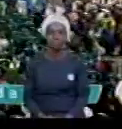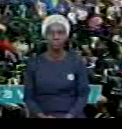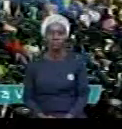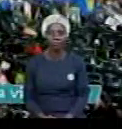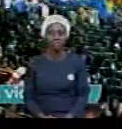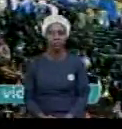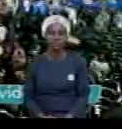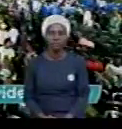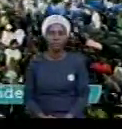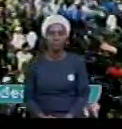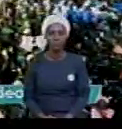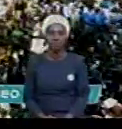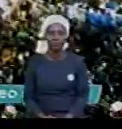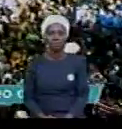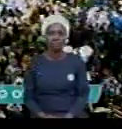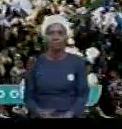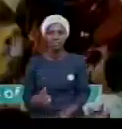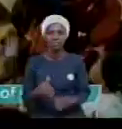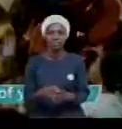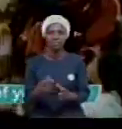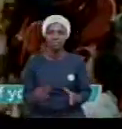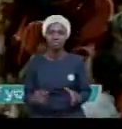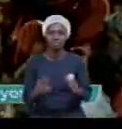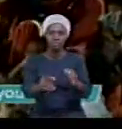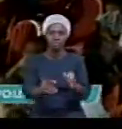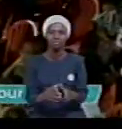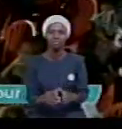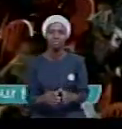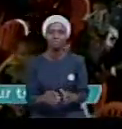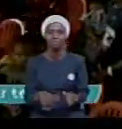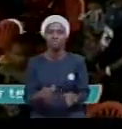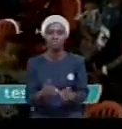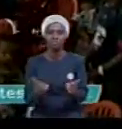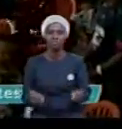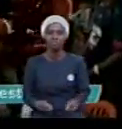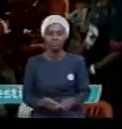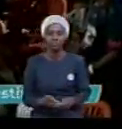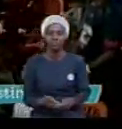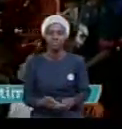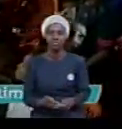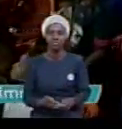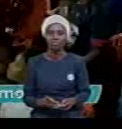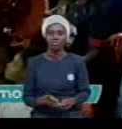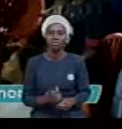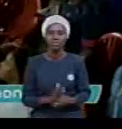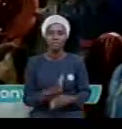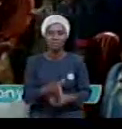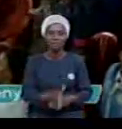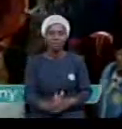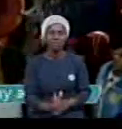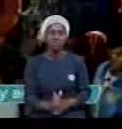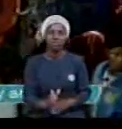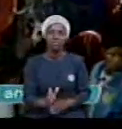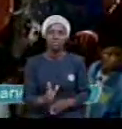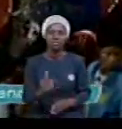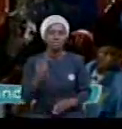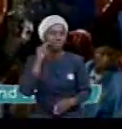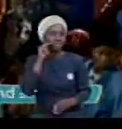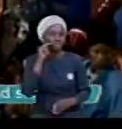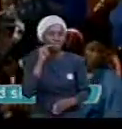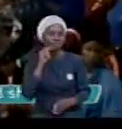in satellite locations across Nigeria, across Africa, in